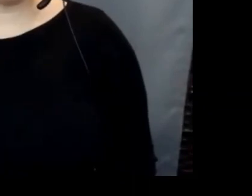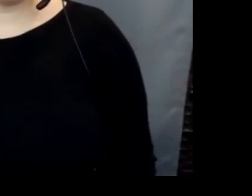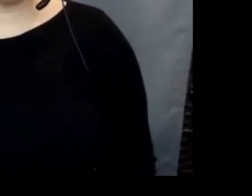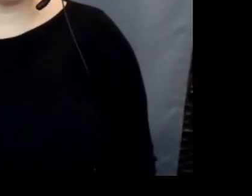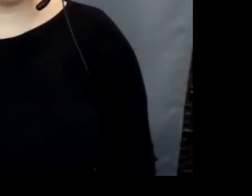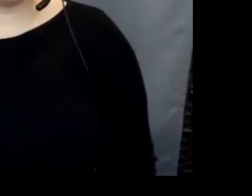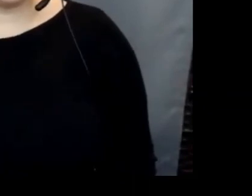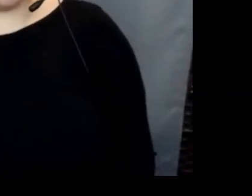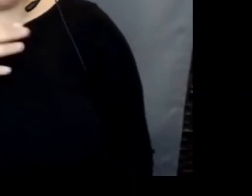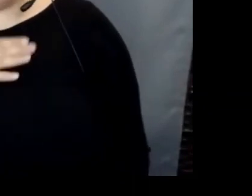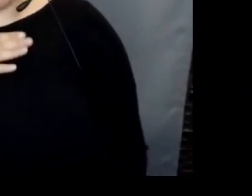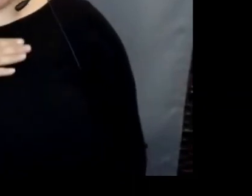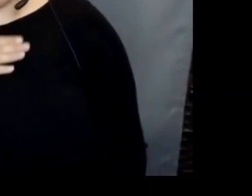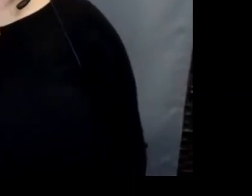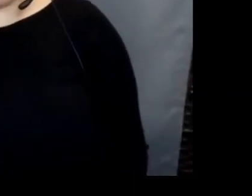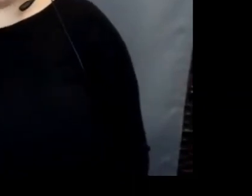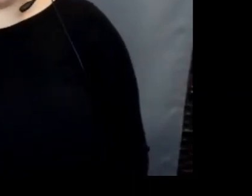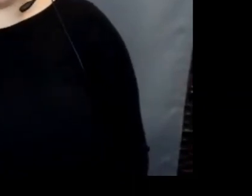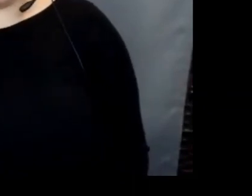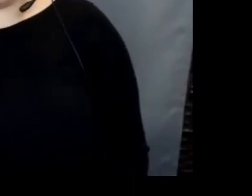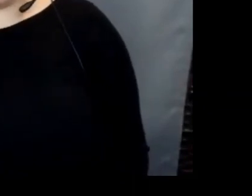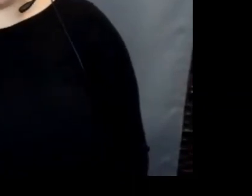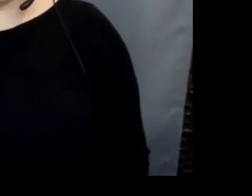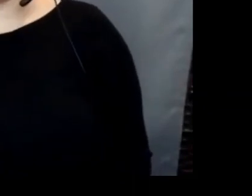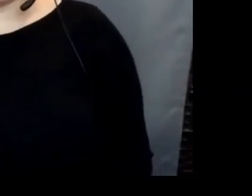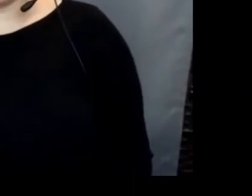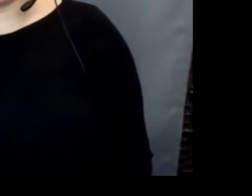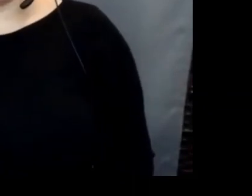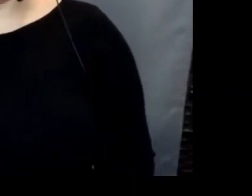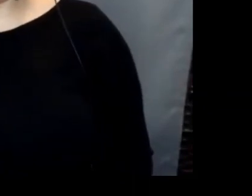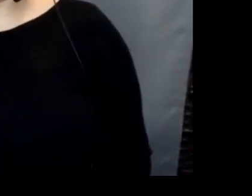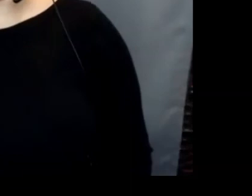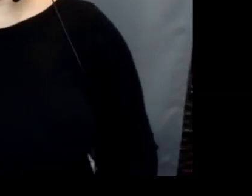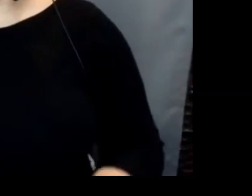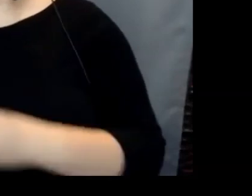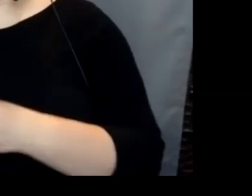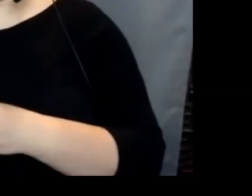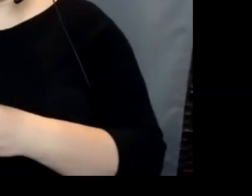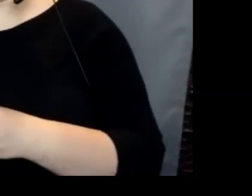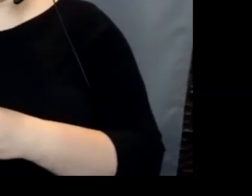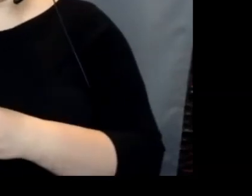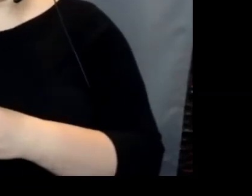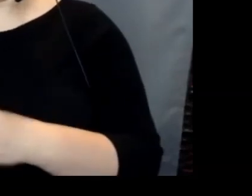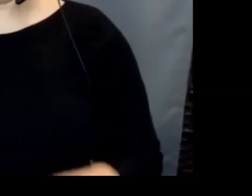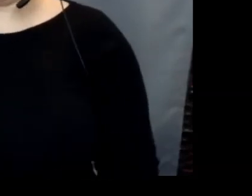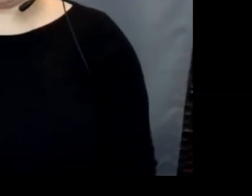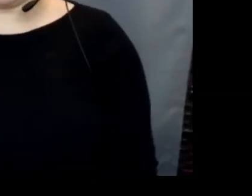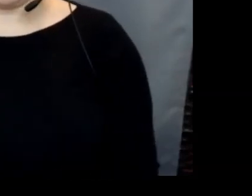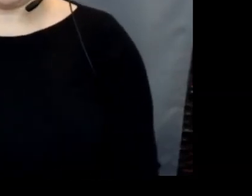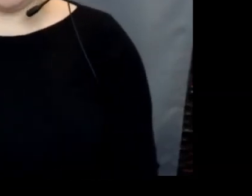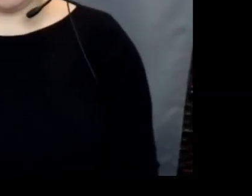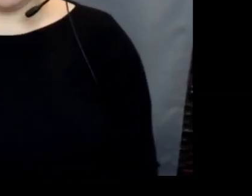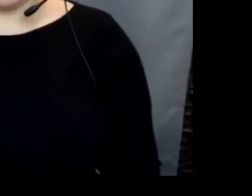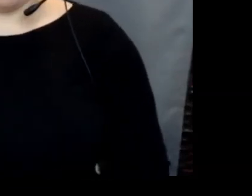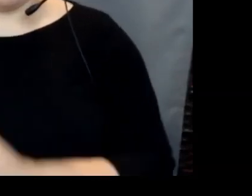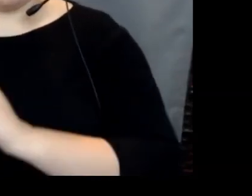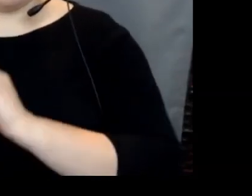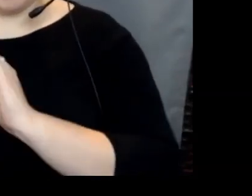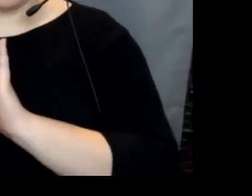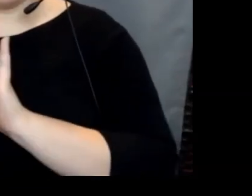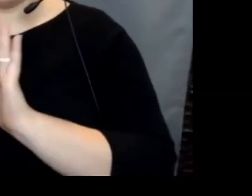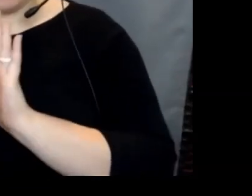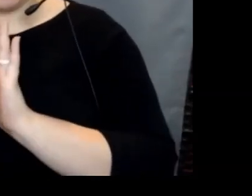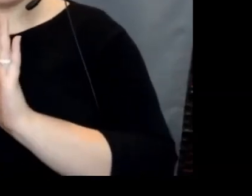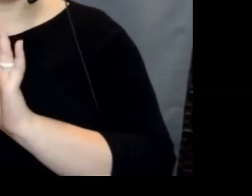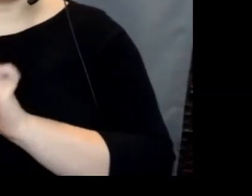during my portion of the brief overview, I had included that, per the IRS final regs, in which they have expanded who